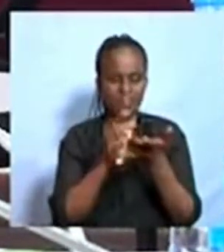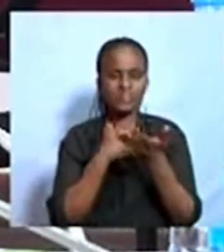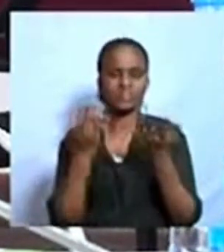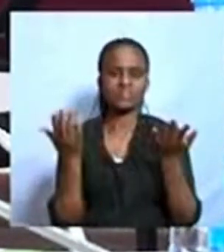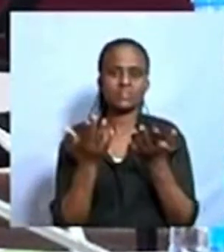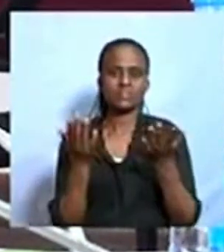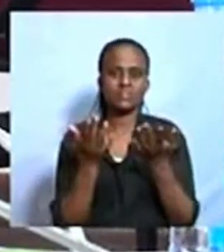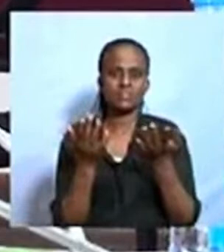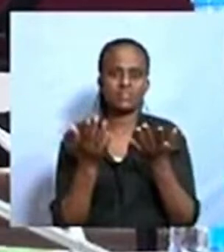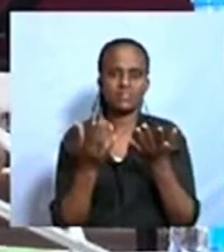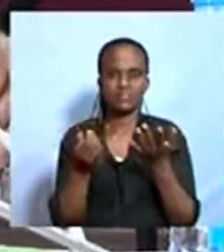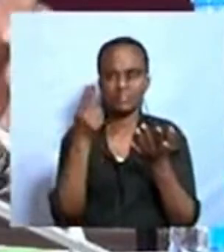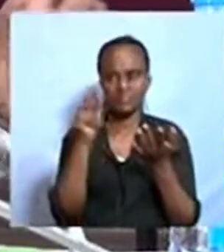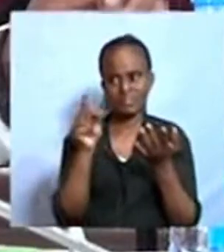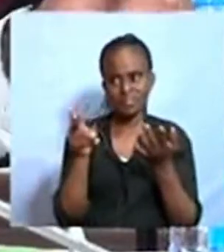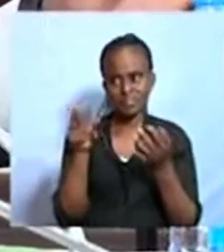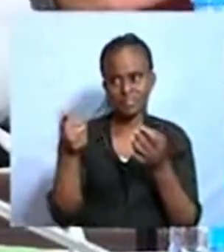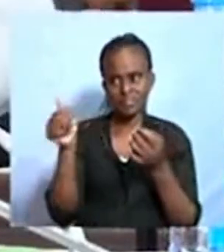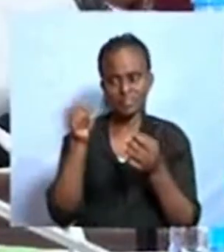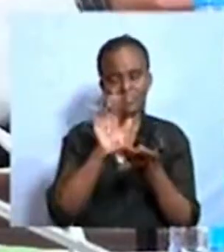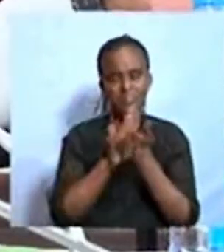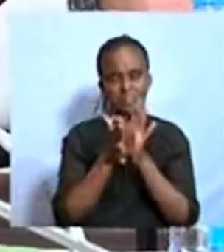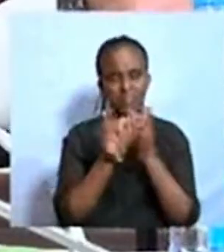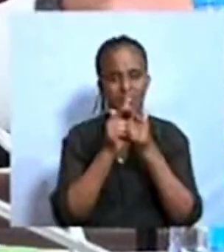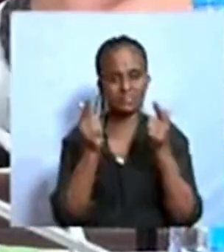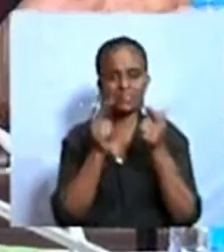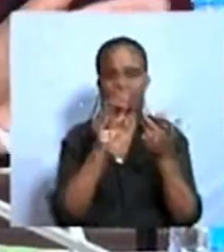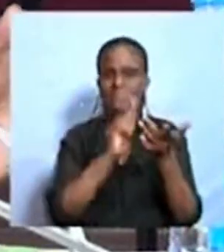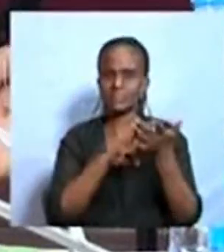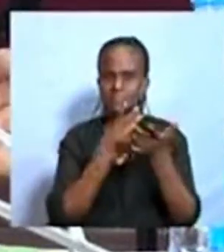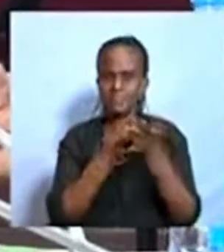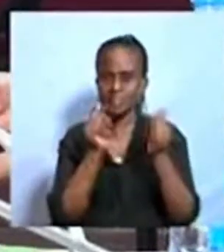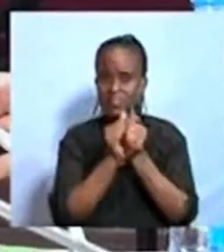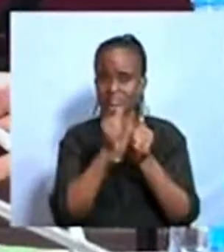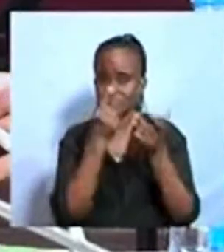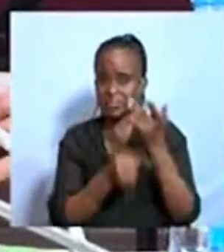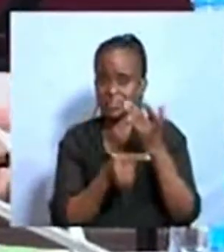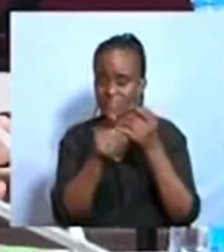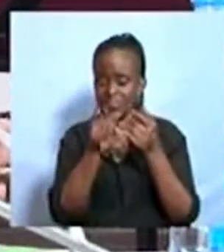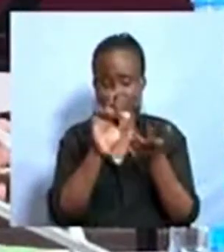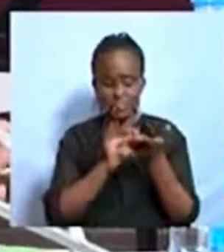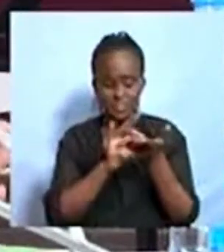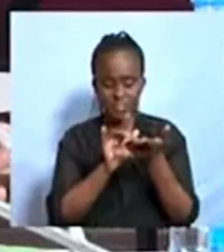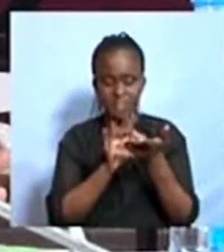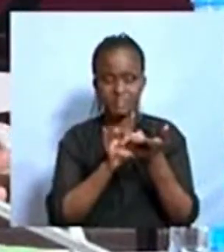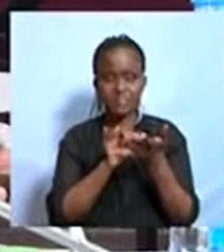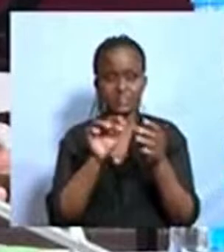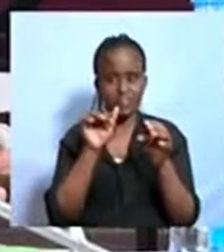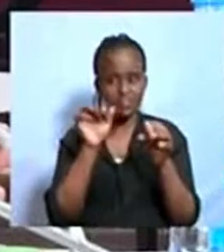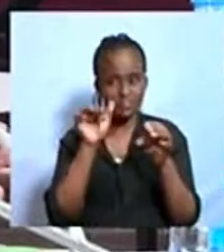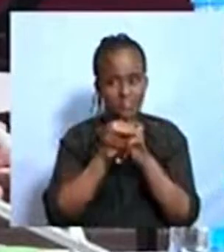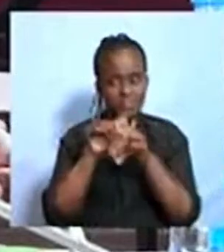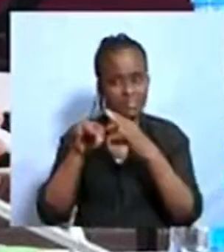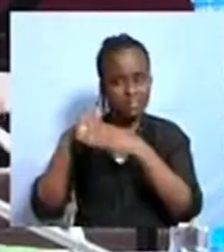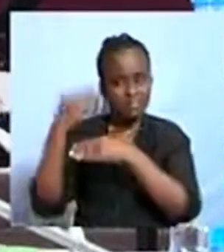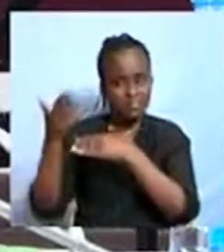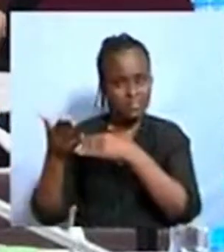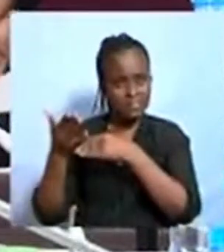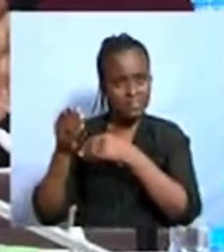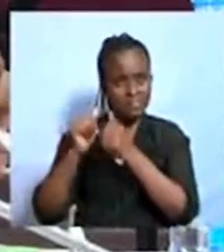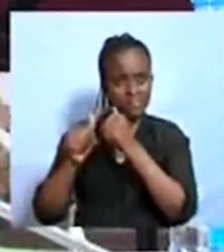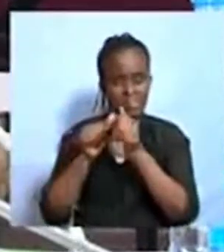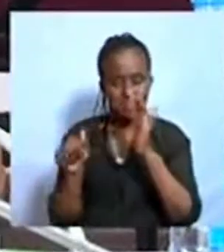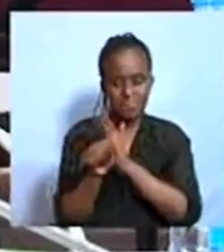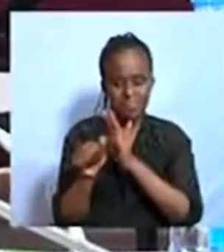medicines. UTH becomes a greater witness to that, with the pharmacies aligned on the adjacent that are